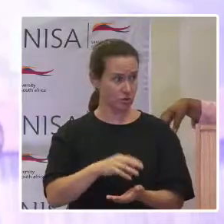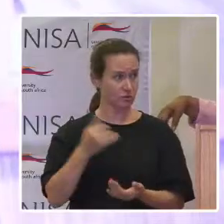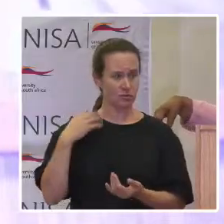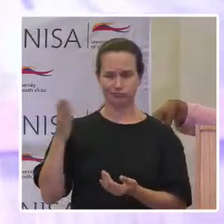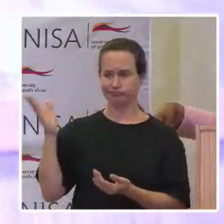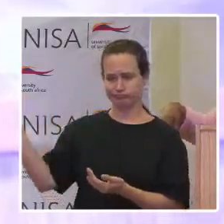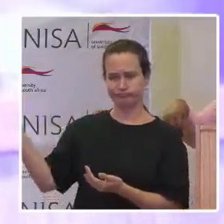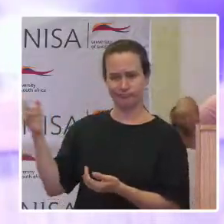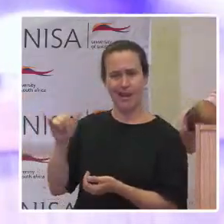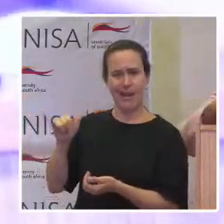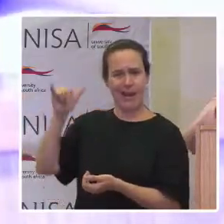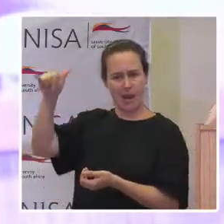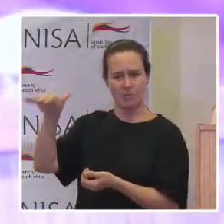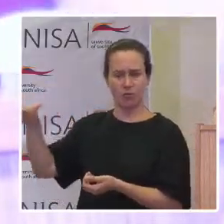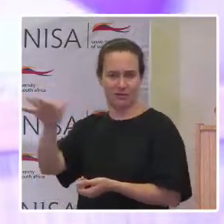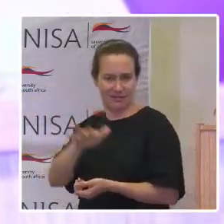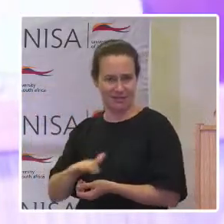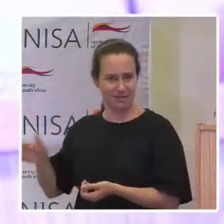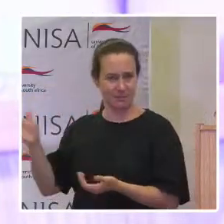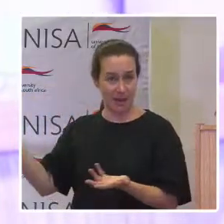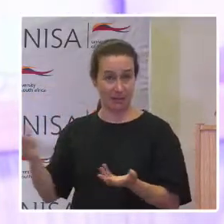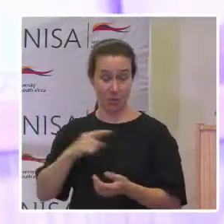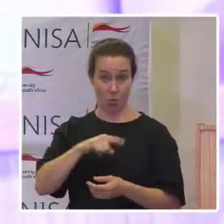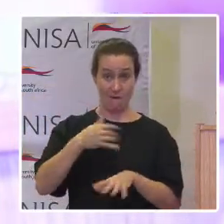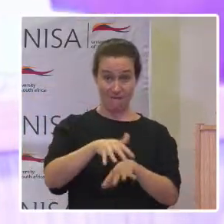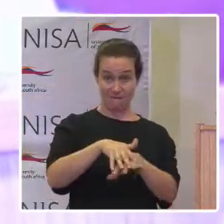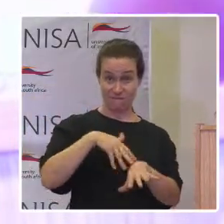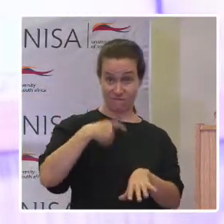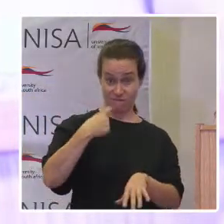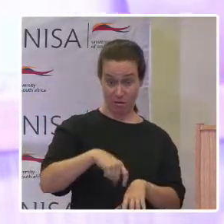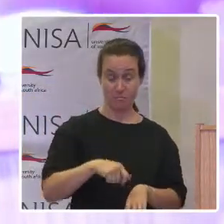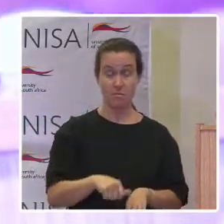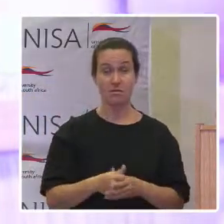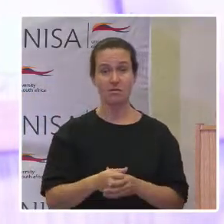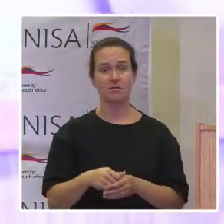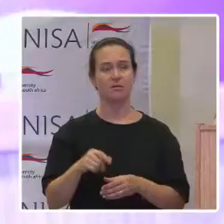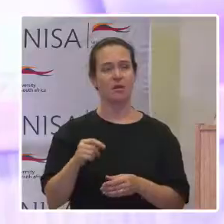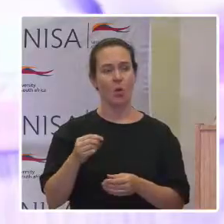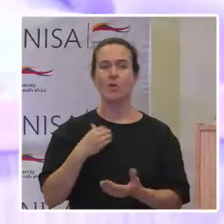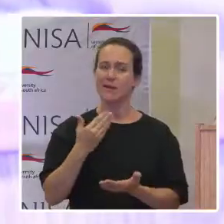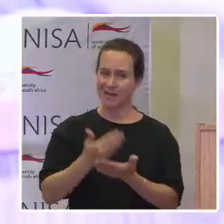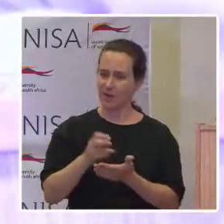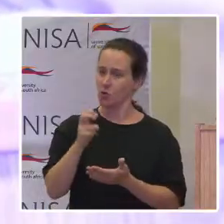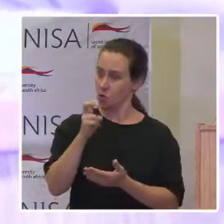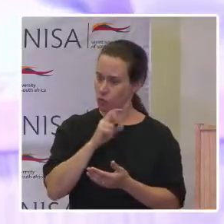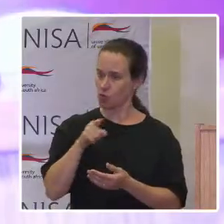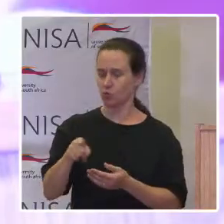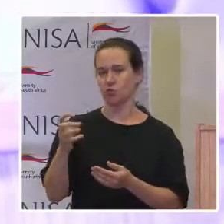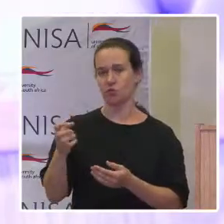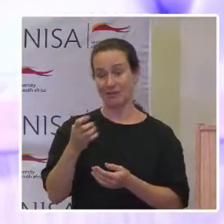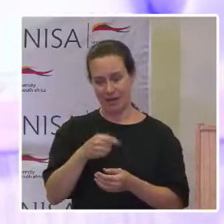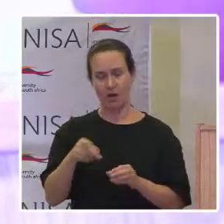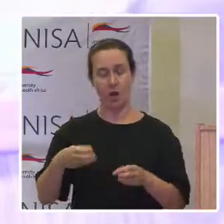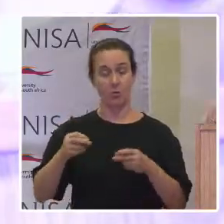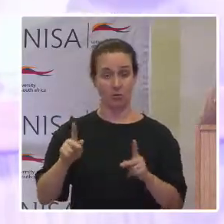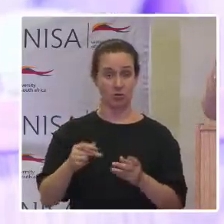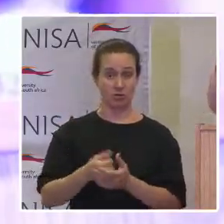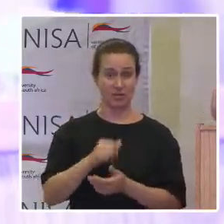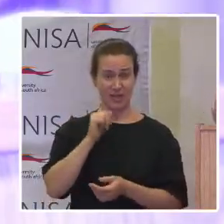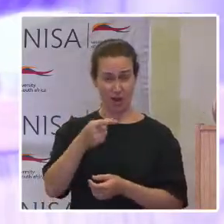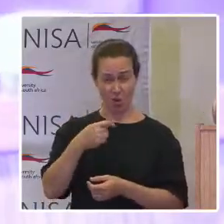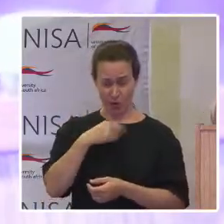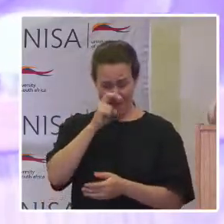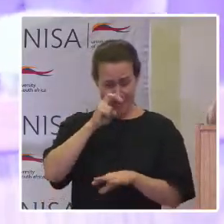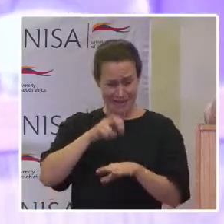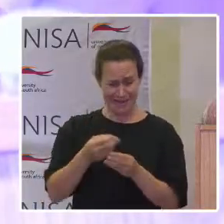airport space. And as farmers, we are going to leverage on that to say, listen here, we don't even need a